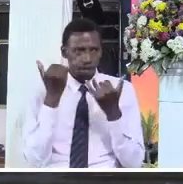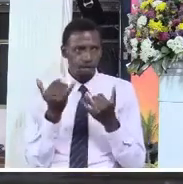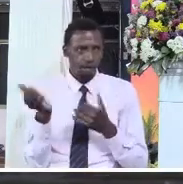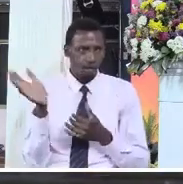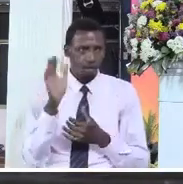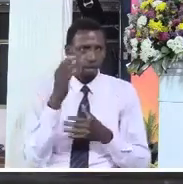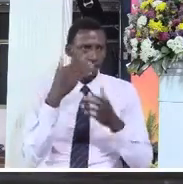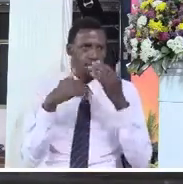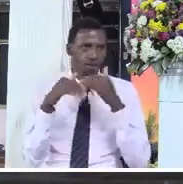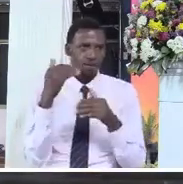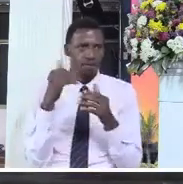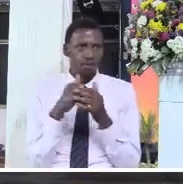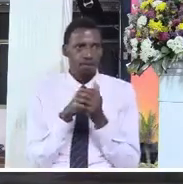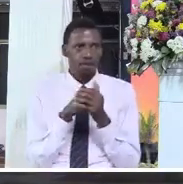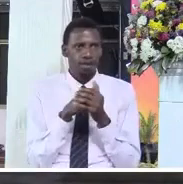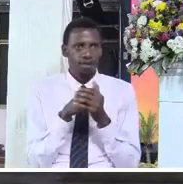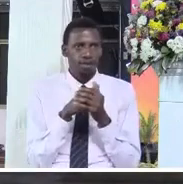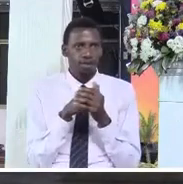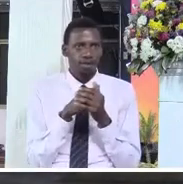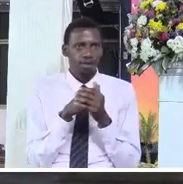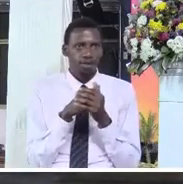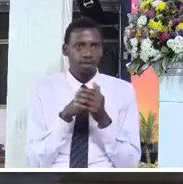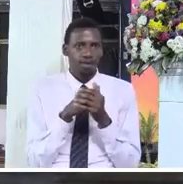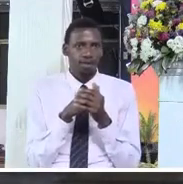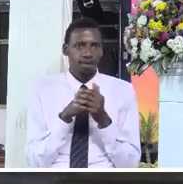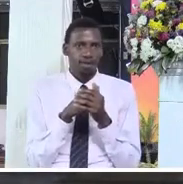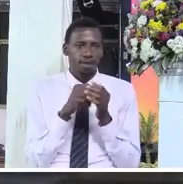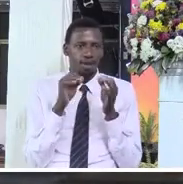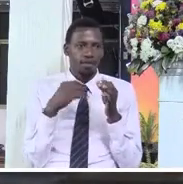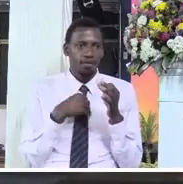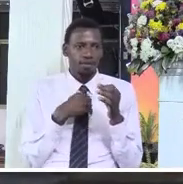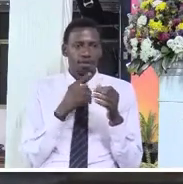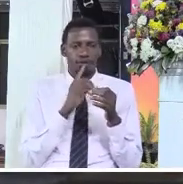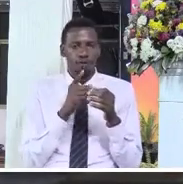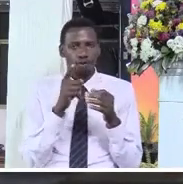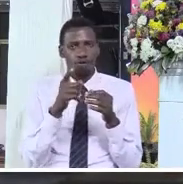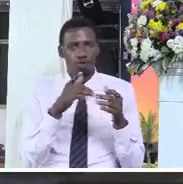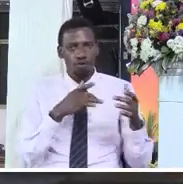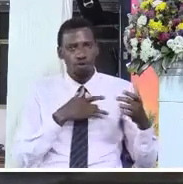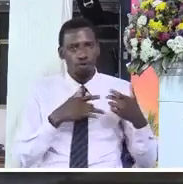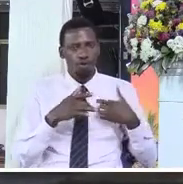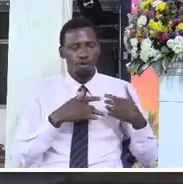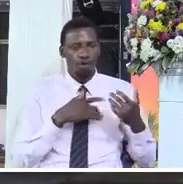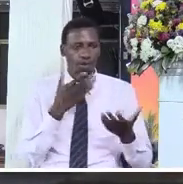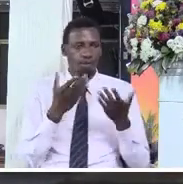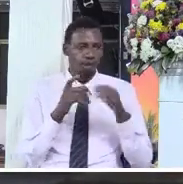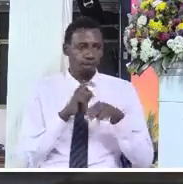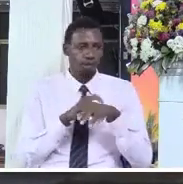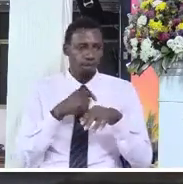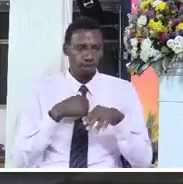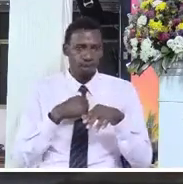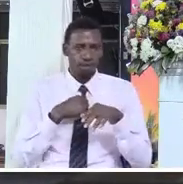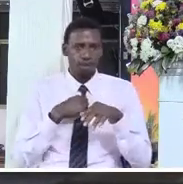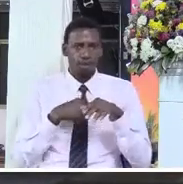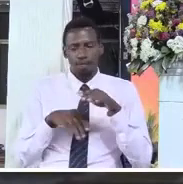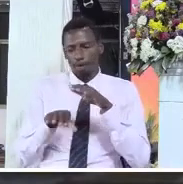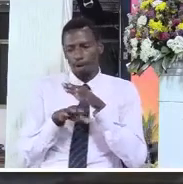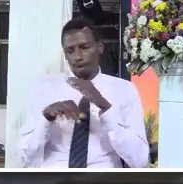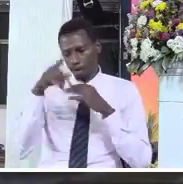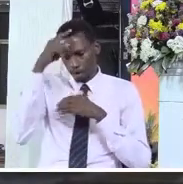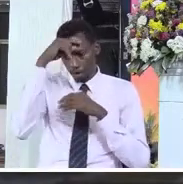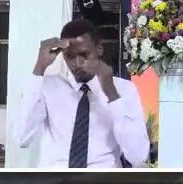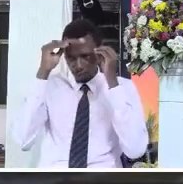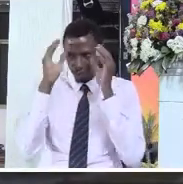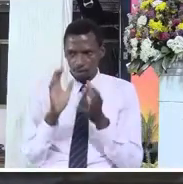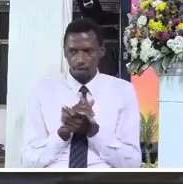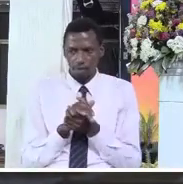if I'm sure you are concerned much more of when I was an undergraduate student. What I would say,